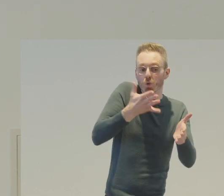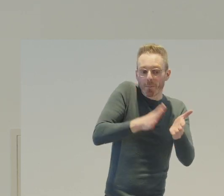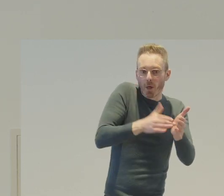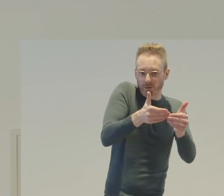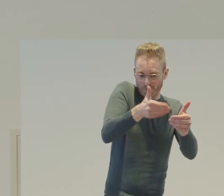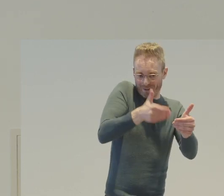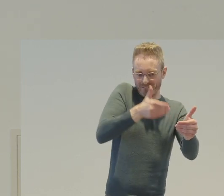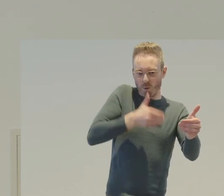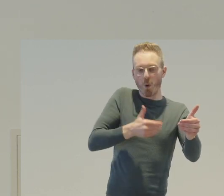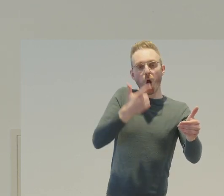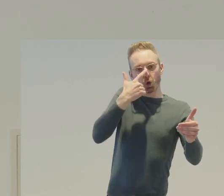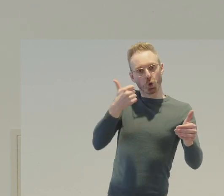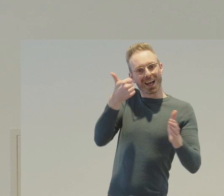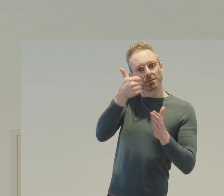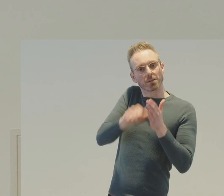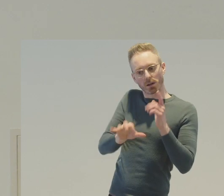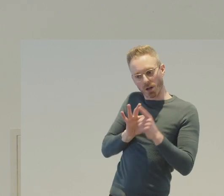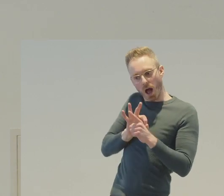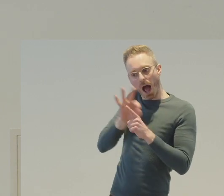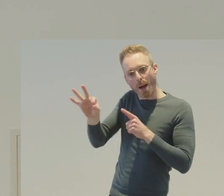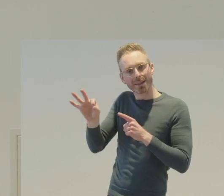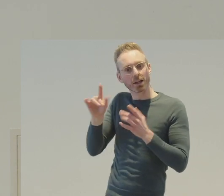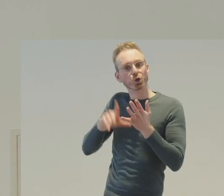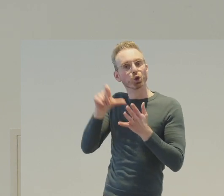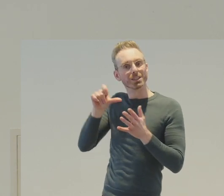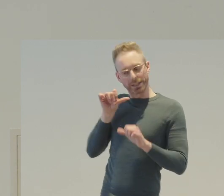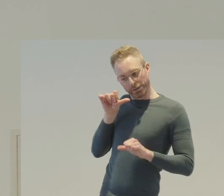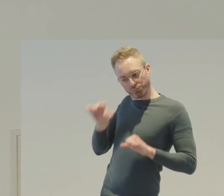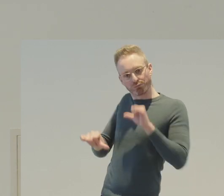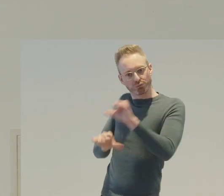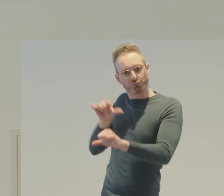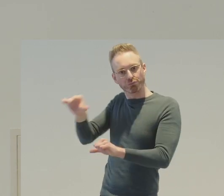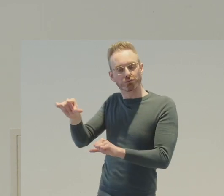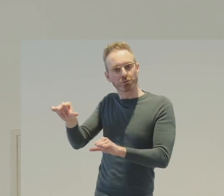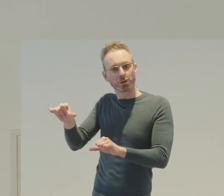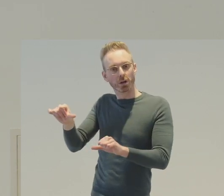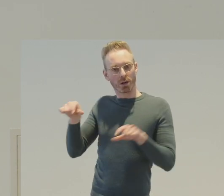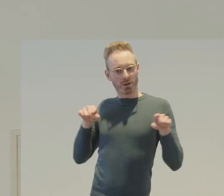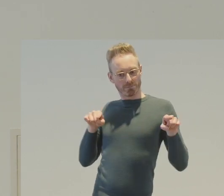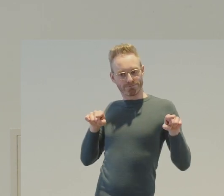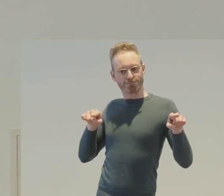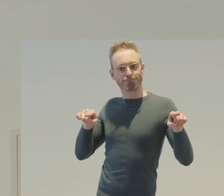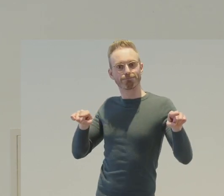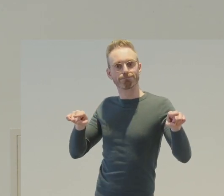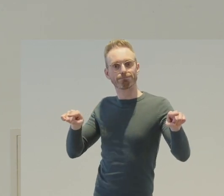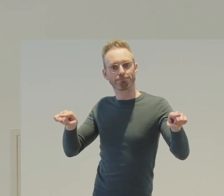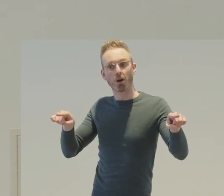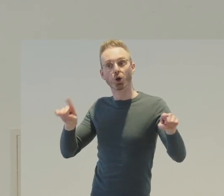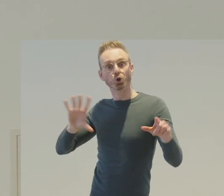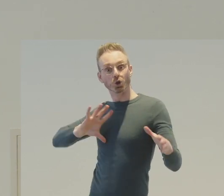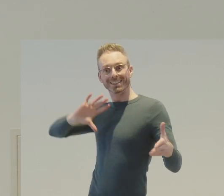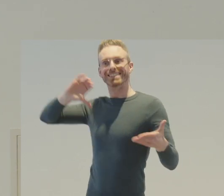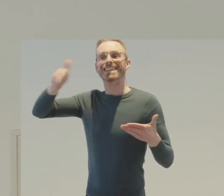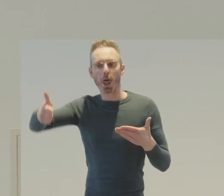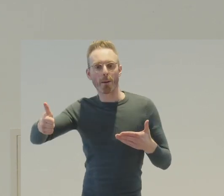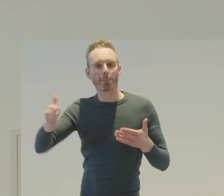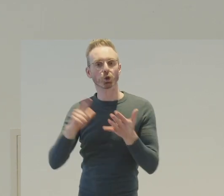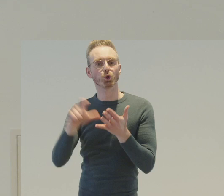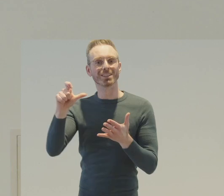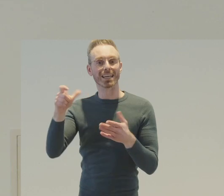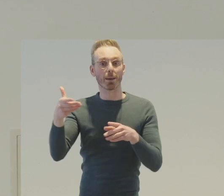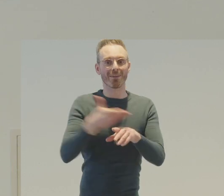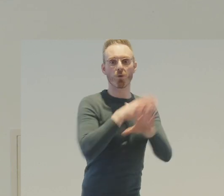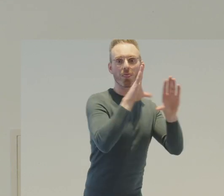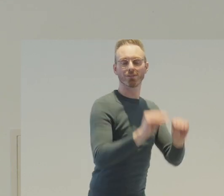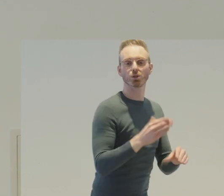came back. Just think ahead, support them to go back on, make an application, talk to their legal guardians in advance if you need to, so that their benefits, once the